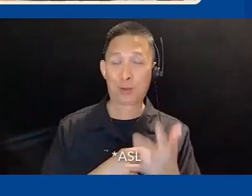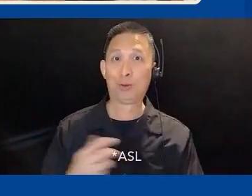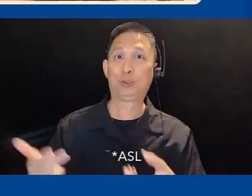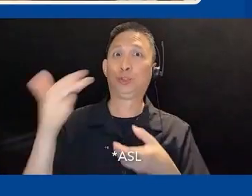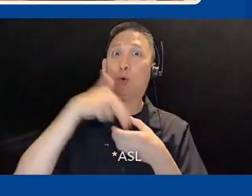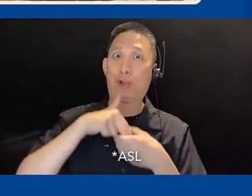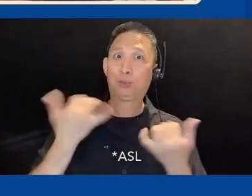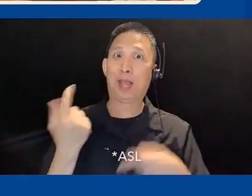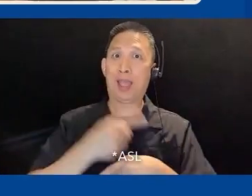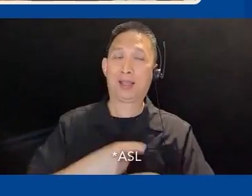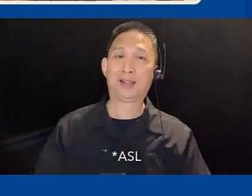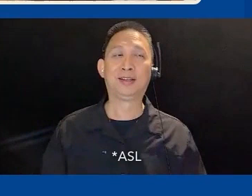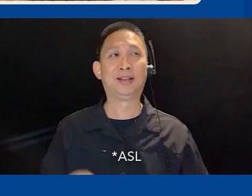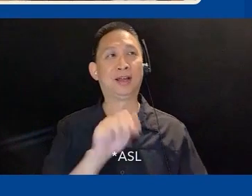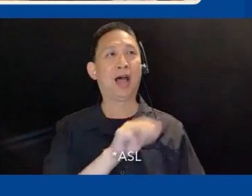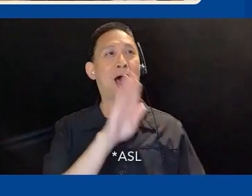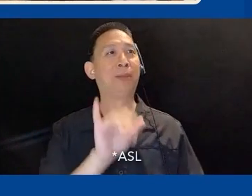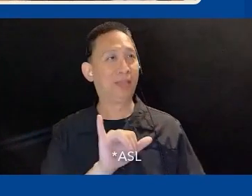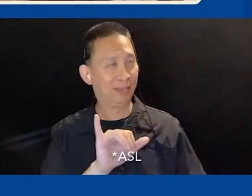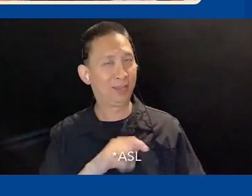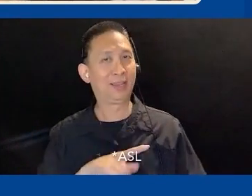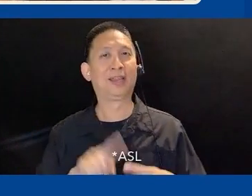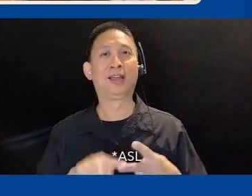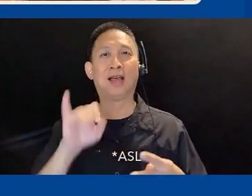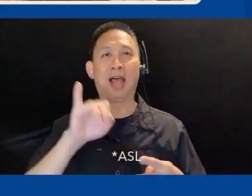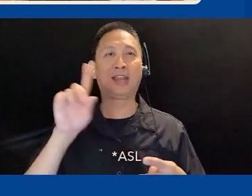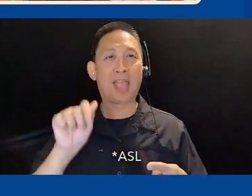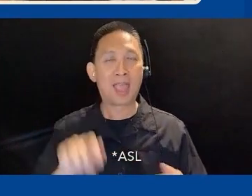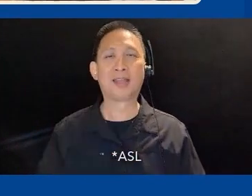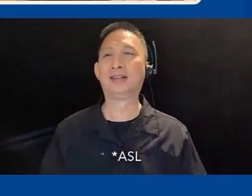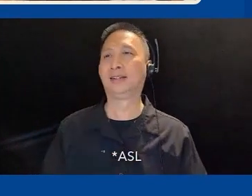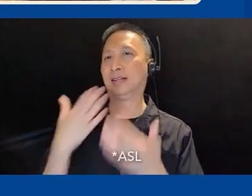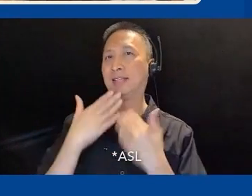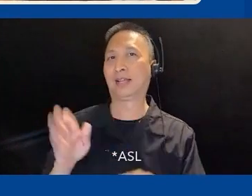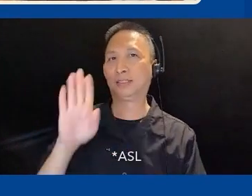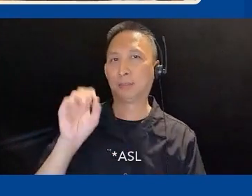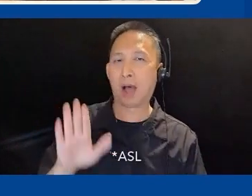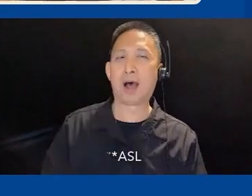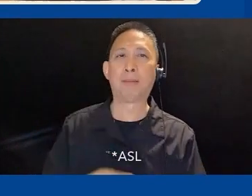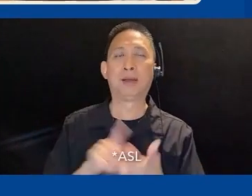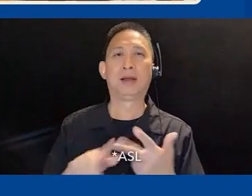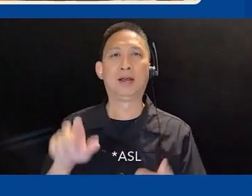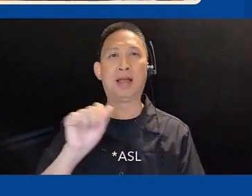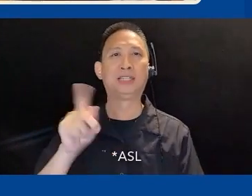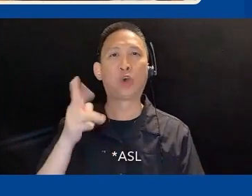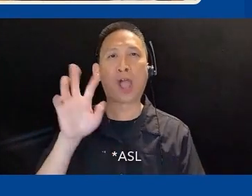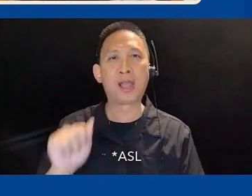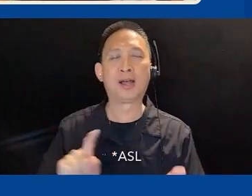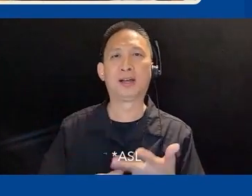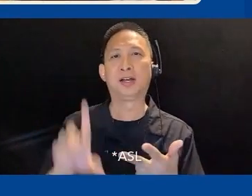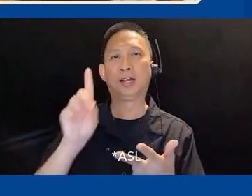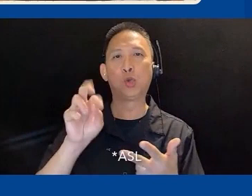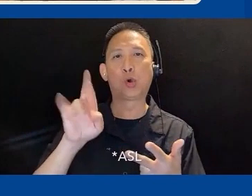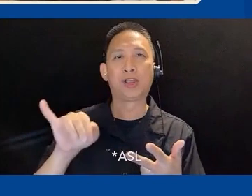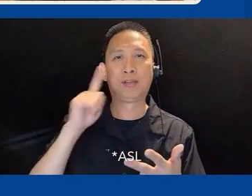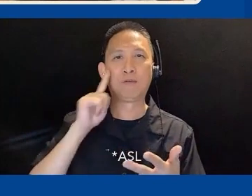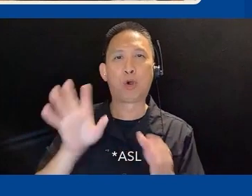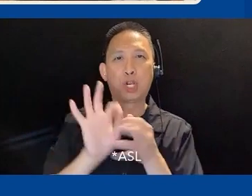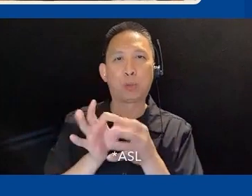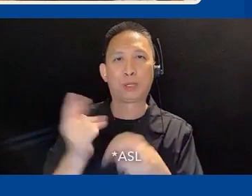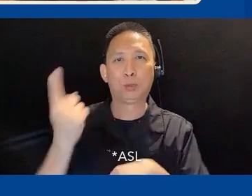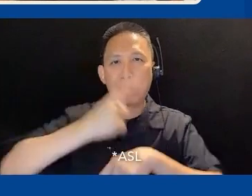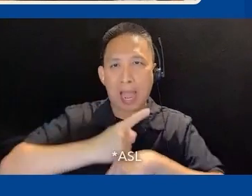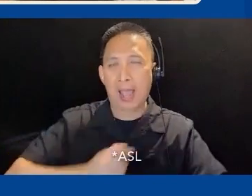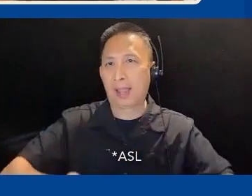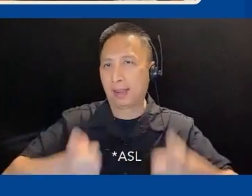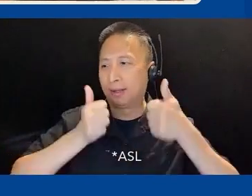you to Abby and the whole IDA team. Thank you to Bob and Andrea for interpreting us today. And